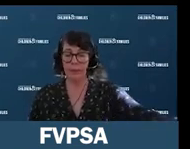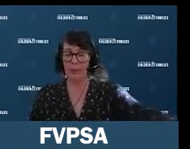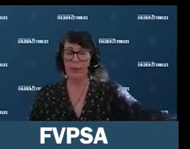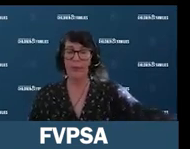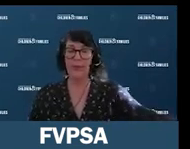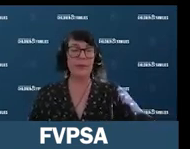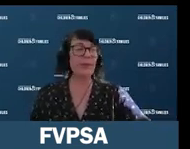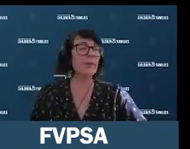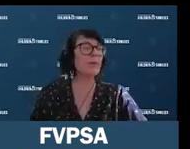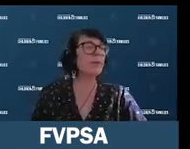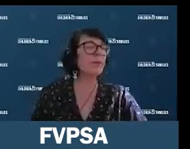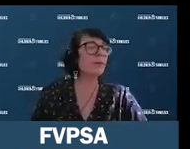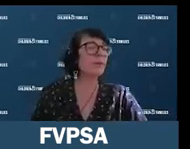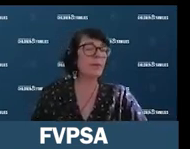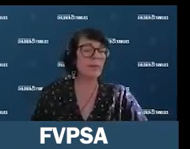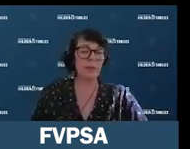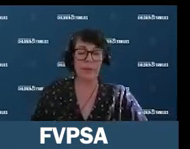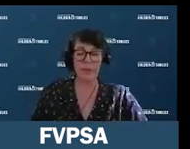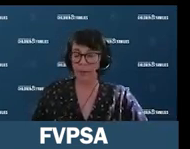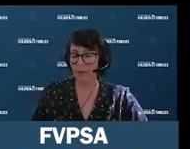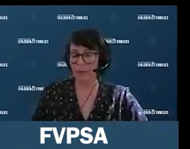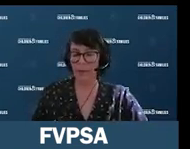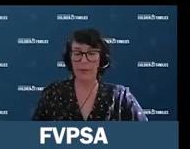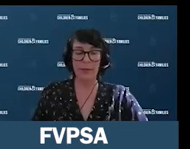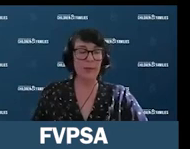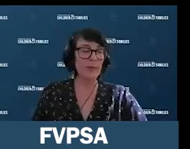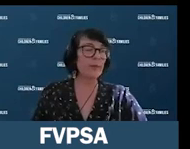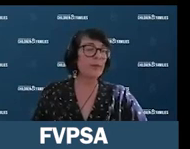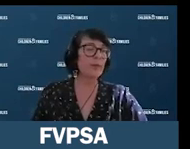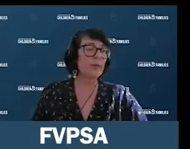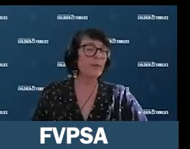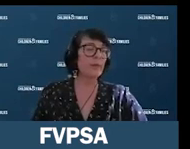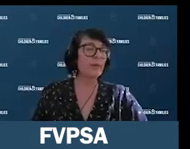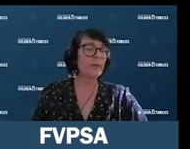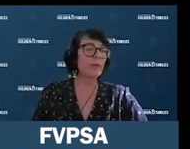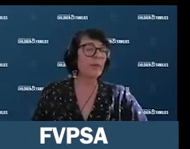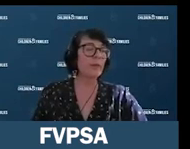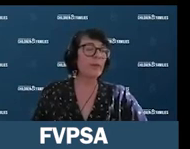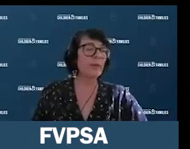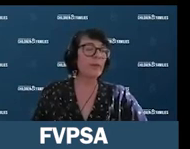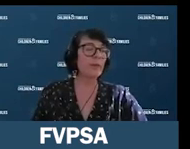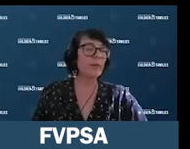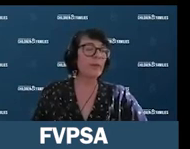use that website that I just posted for cost allocation services. Okay, let's jump into